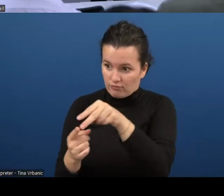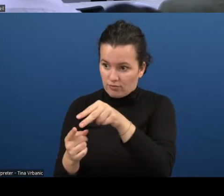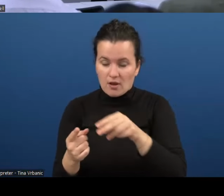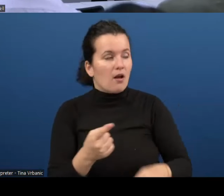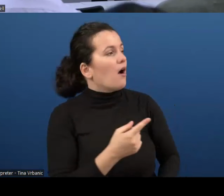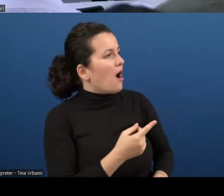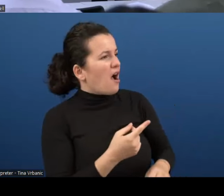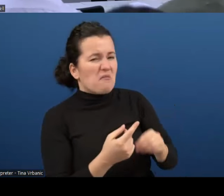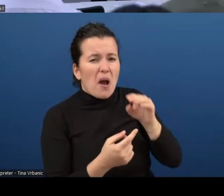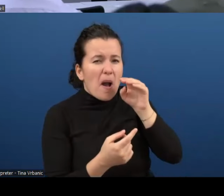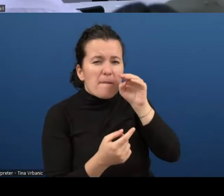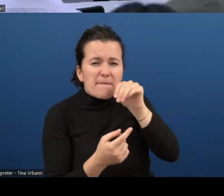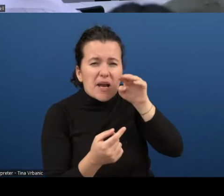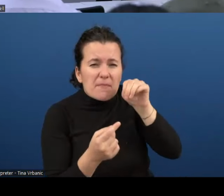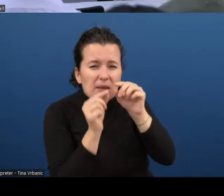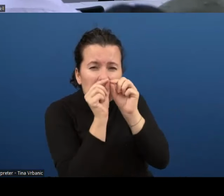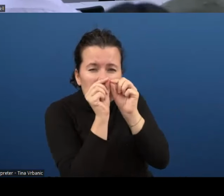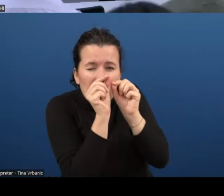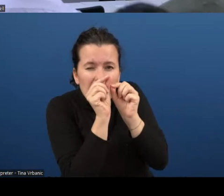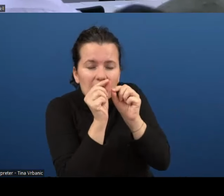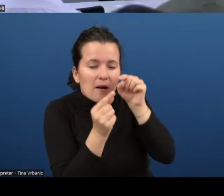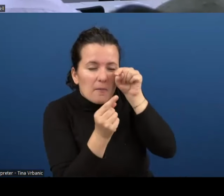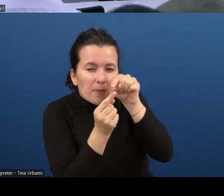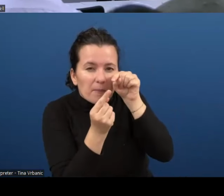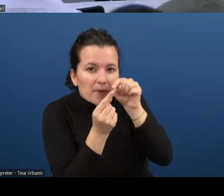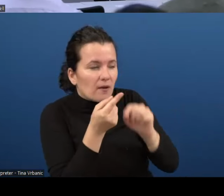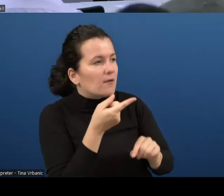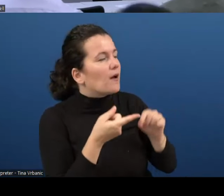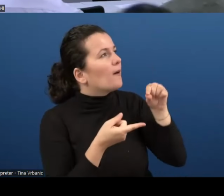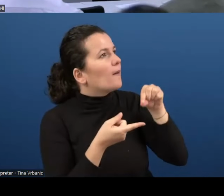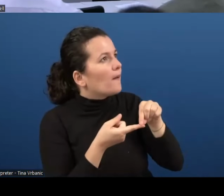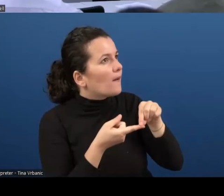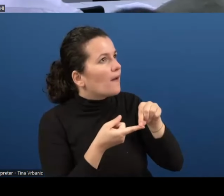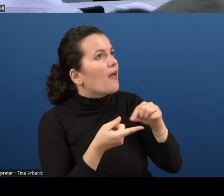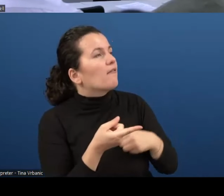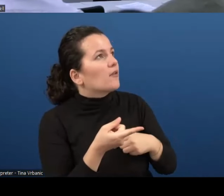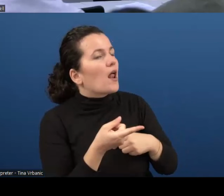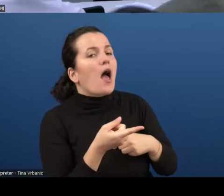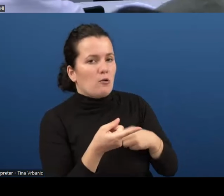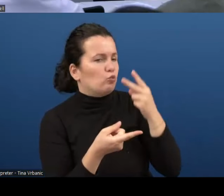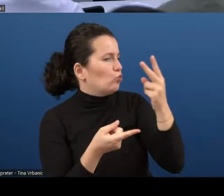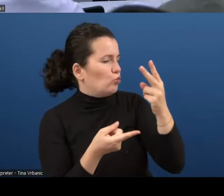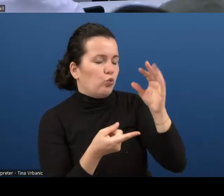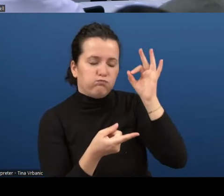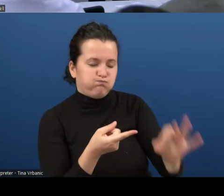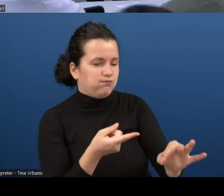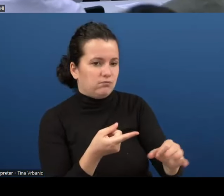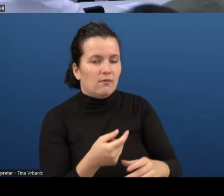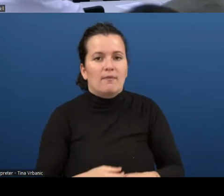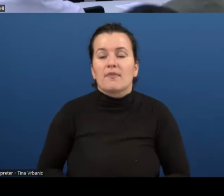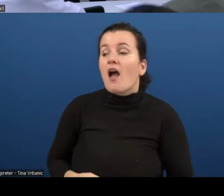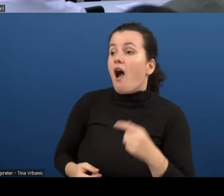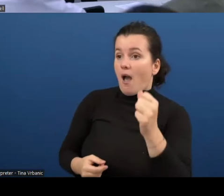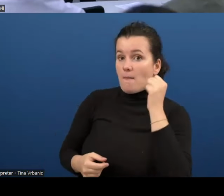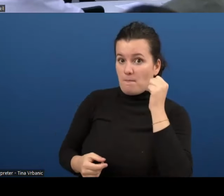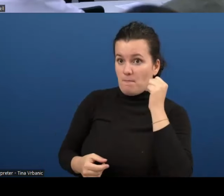millimeters on your fingertip, but it can be like 10 centimeters on your back. And we do this always